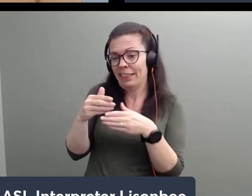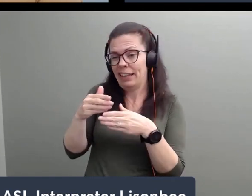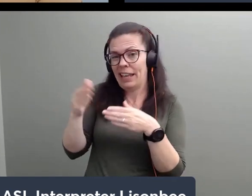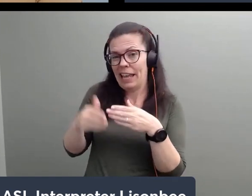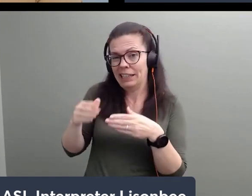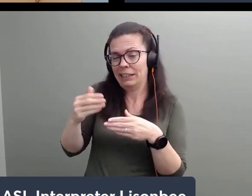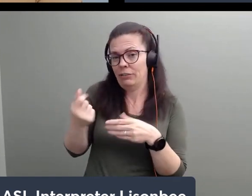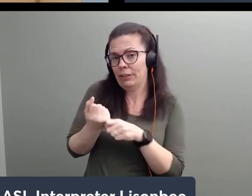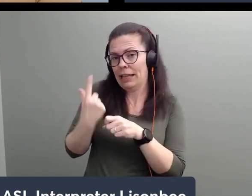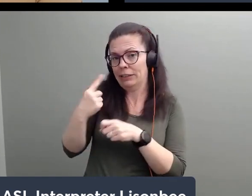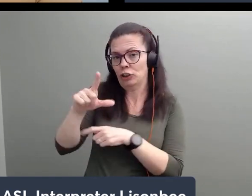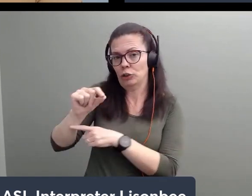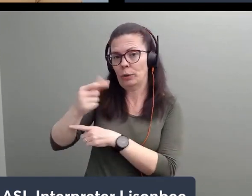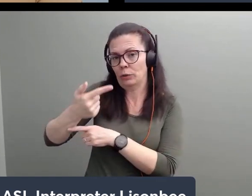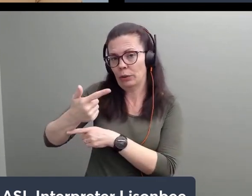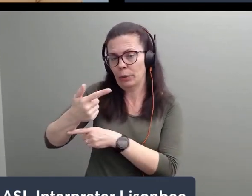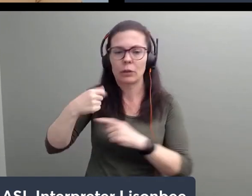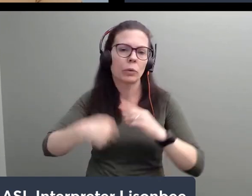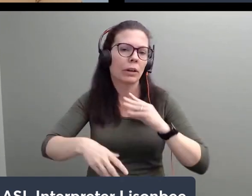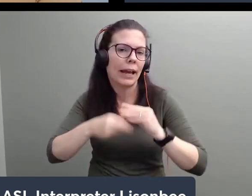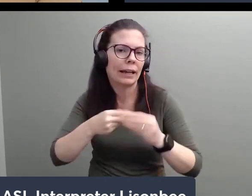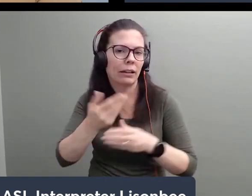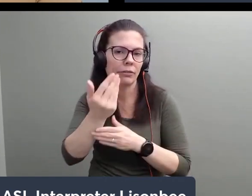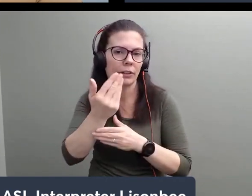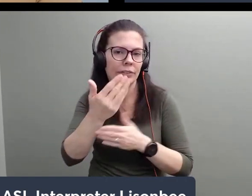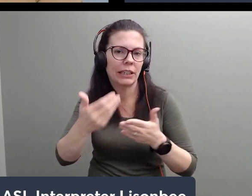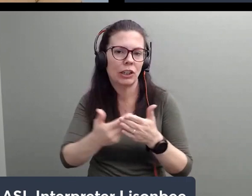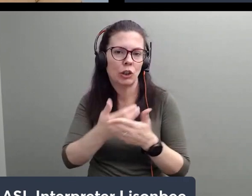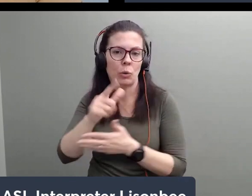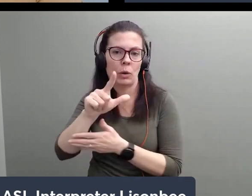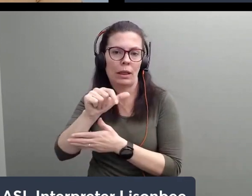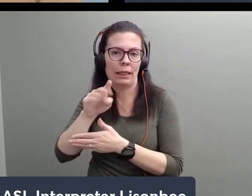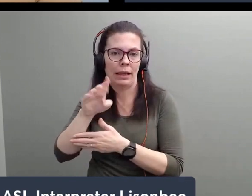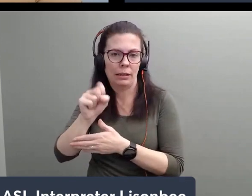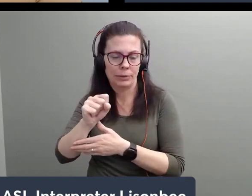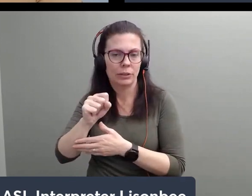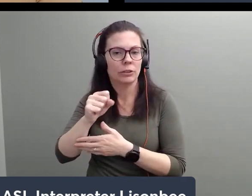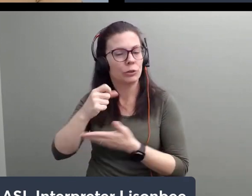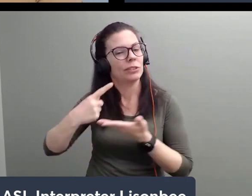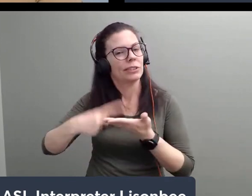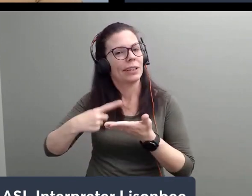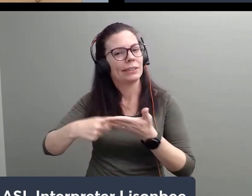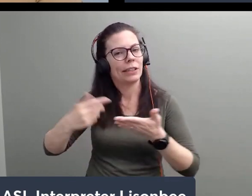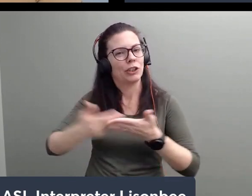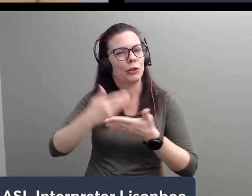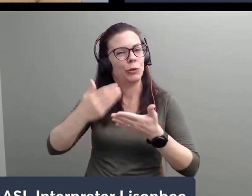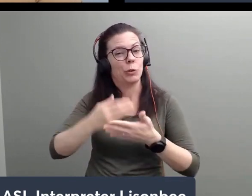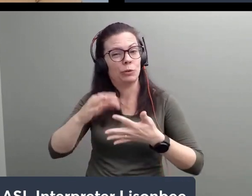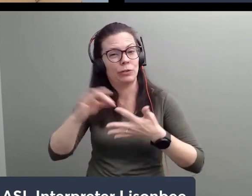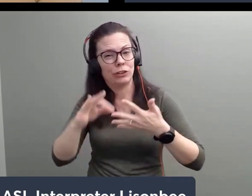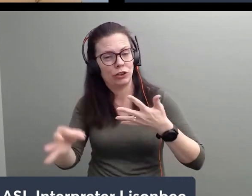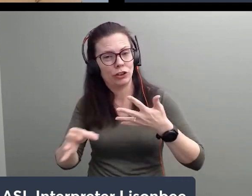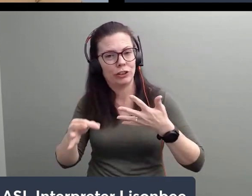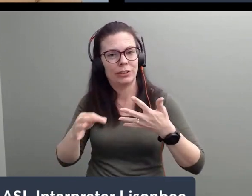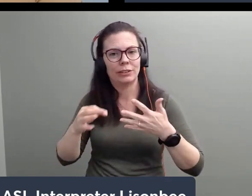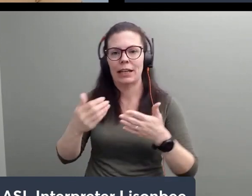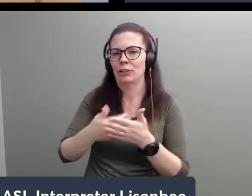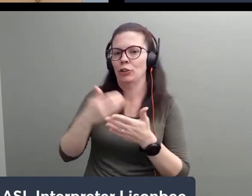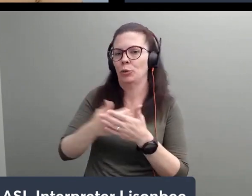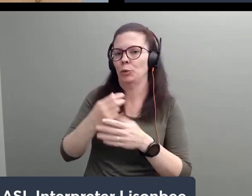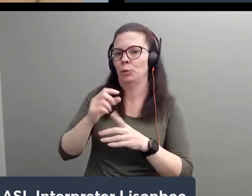we added 15 new labs to cover a number of relatively new features and recurring use